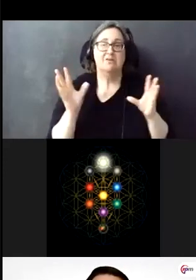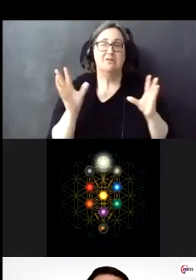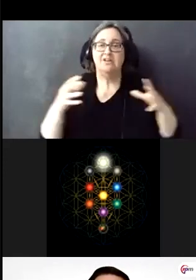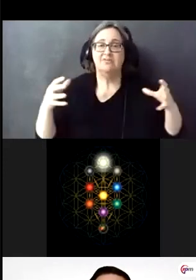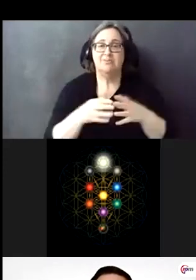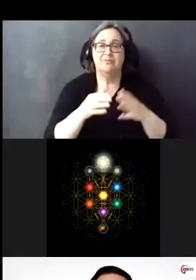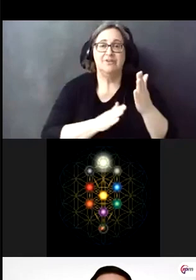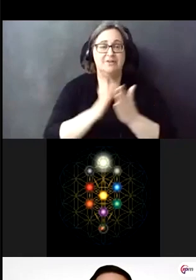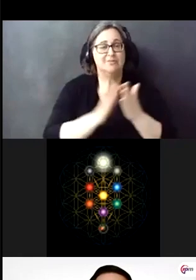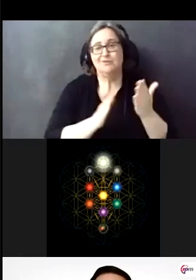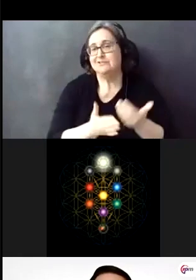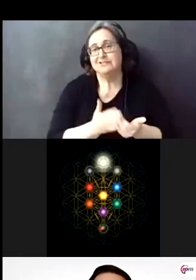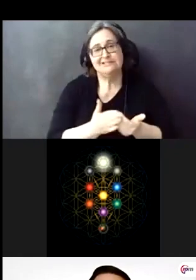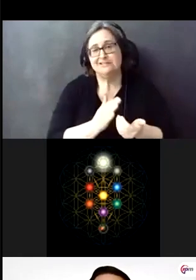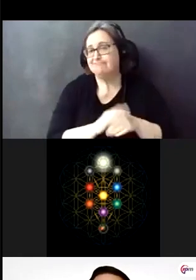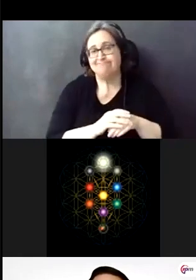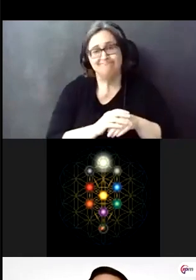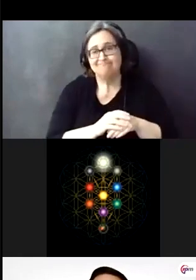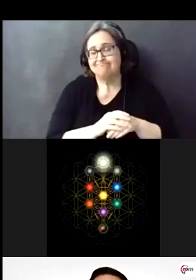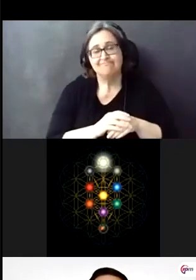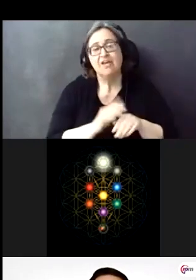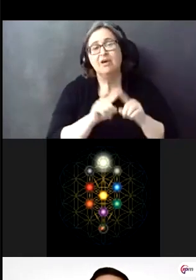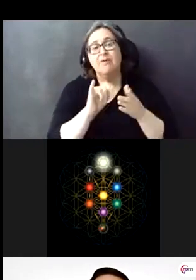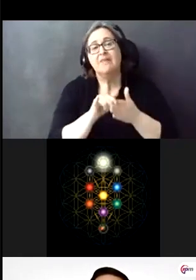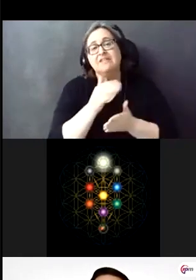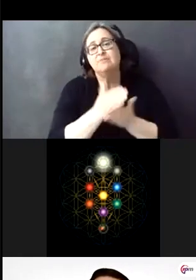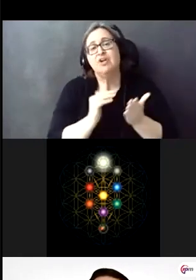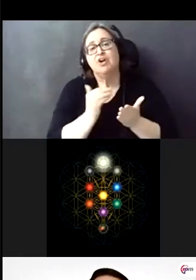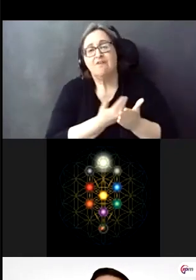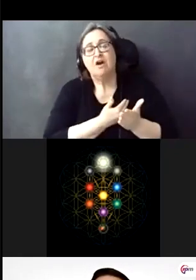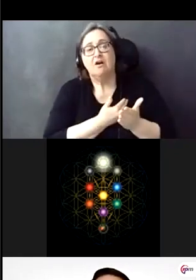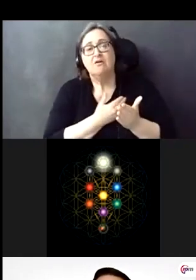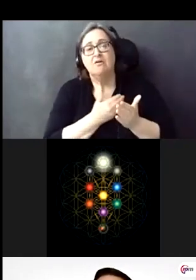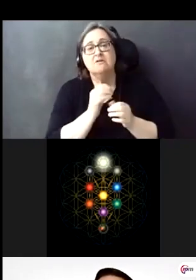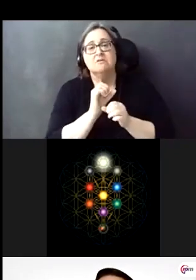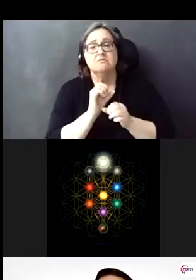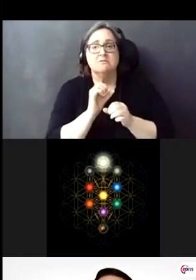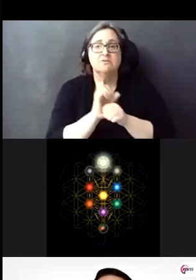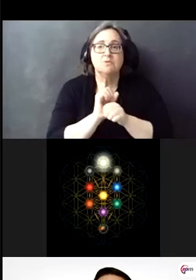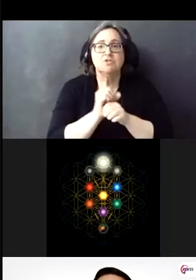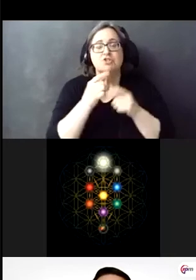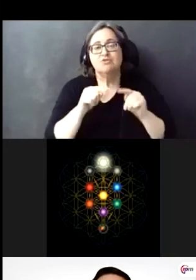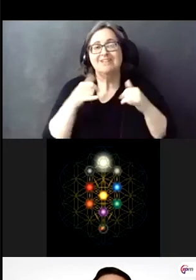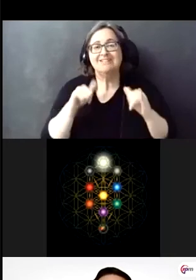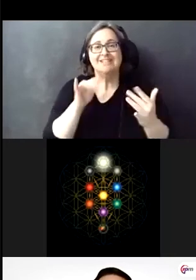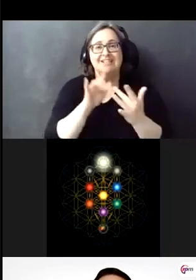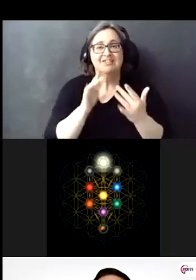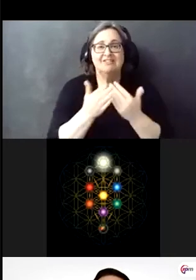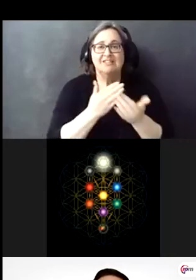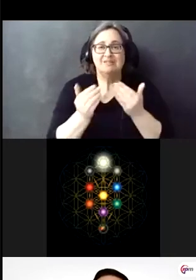as readily, but this is part of our efforts to stay in touch despite the limitations that the pandemic is